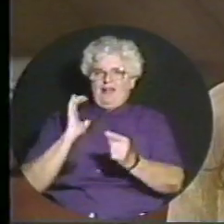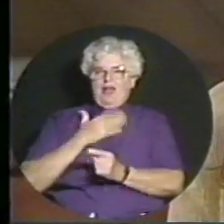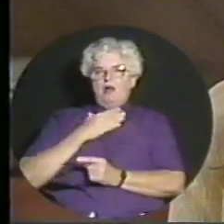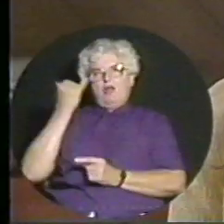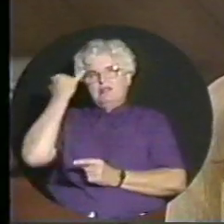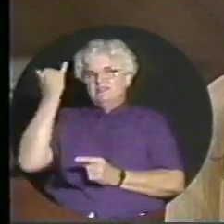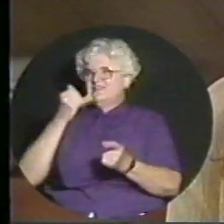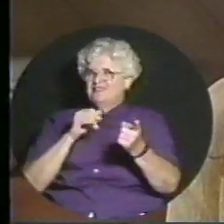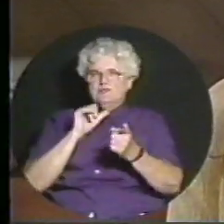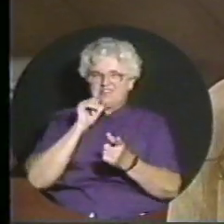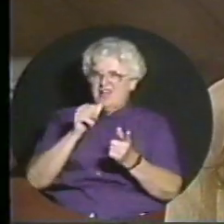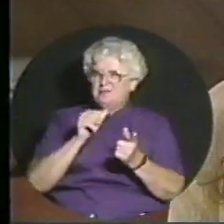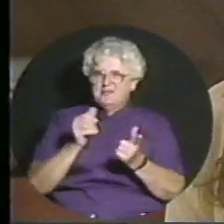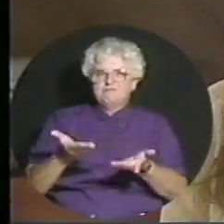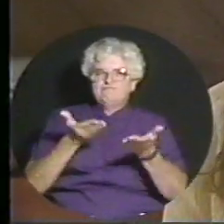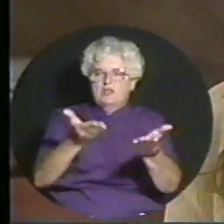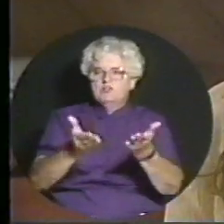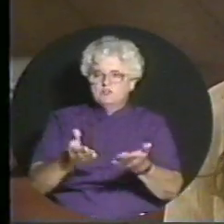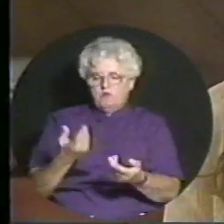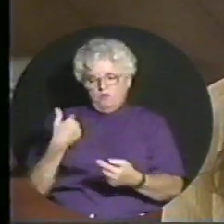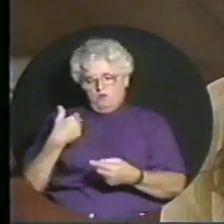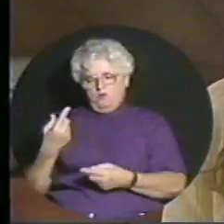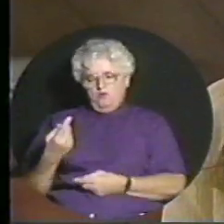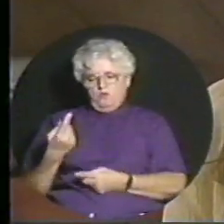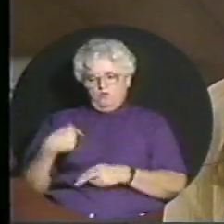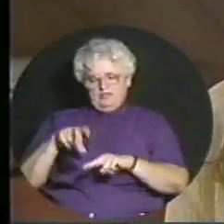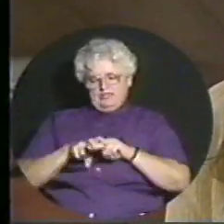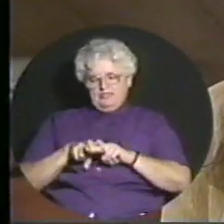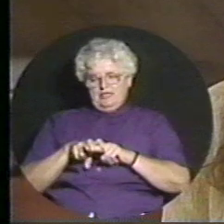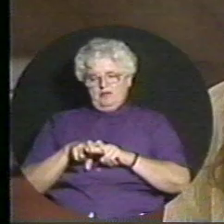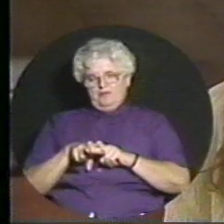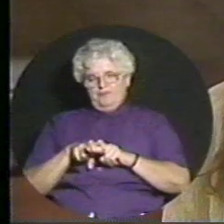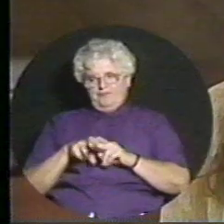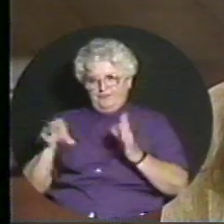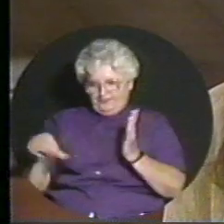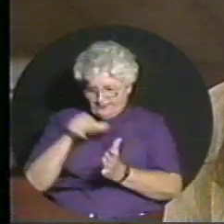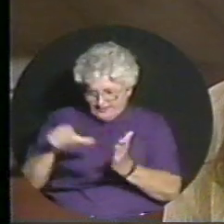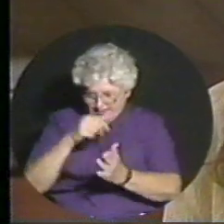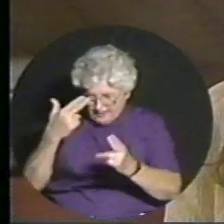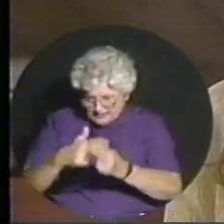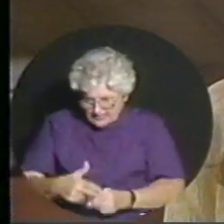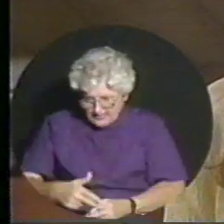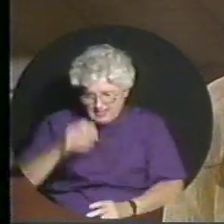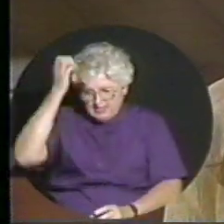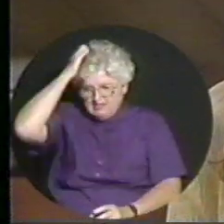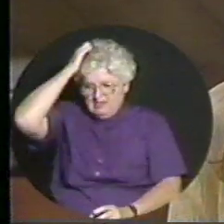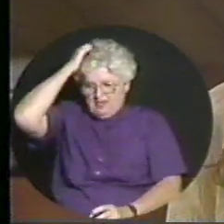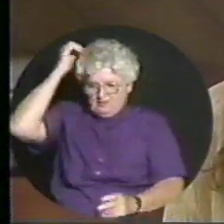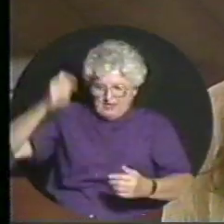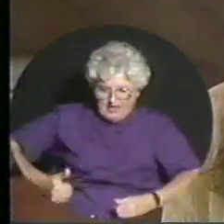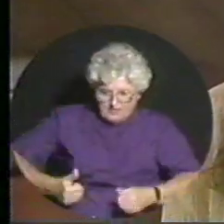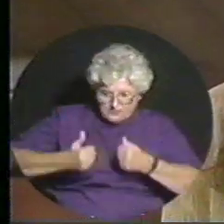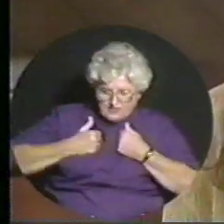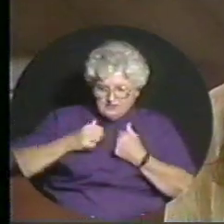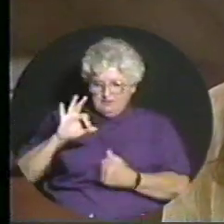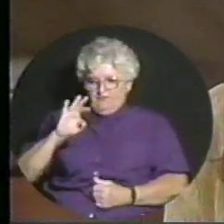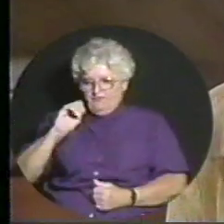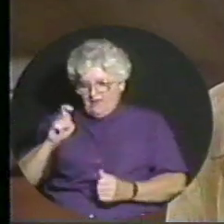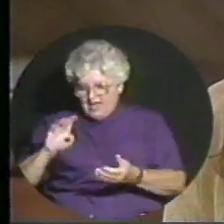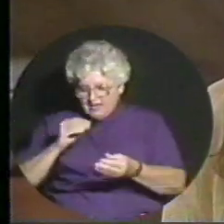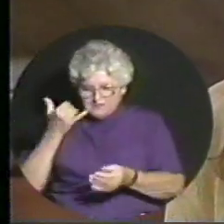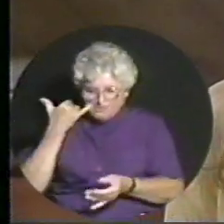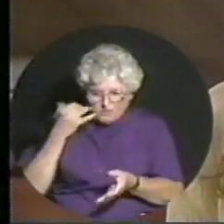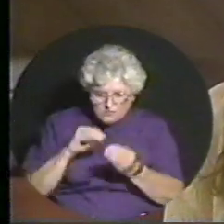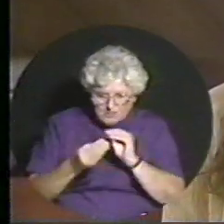being conveyed. So we sat down that evening and had to look up all the names, all the addresses, all the fax numbers and phone